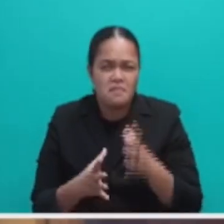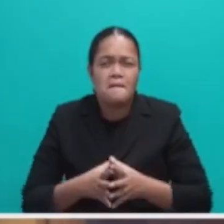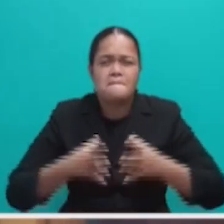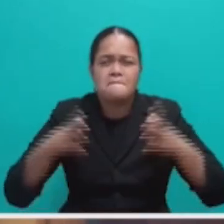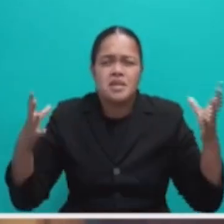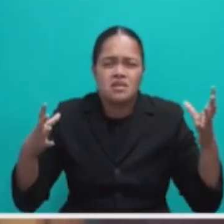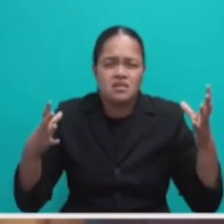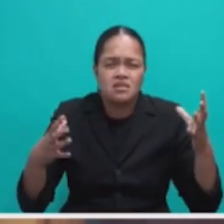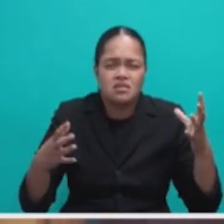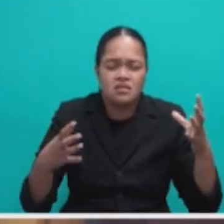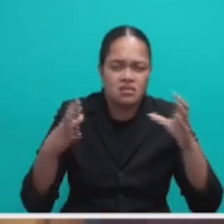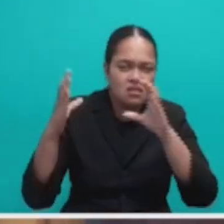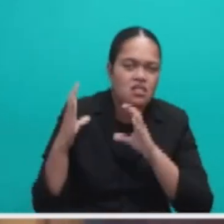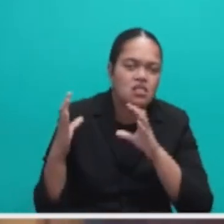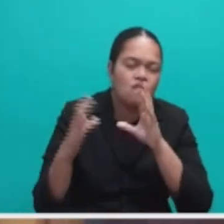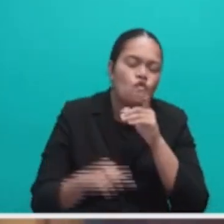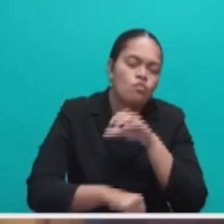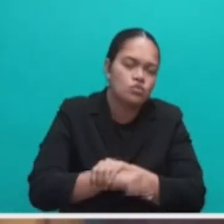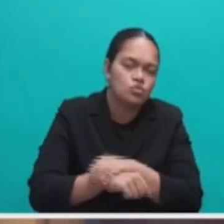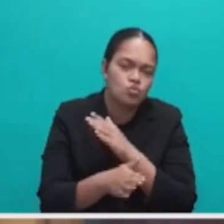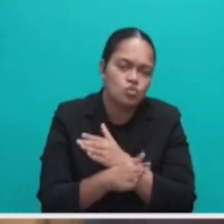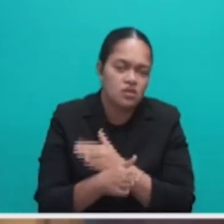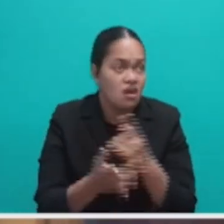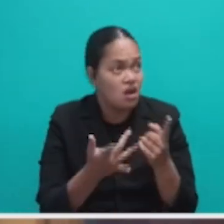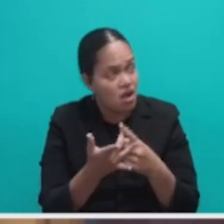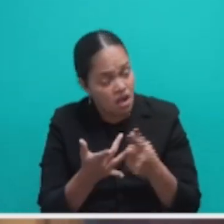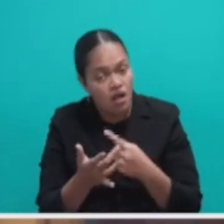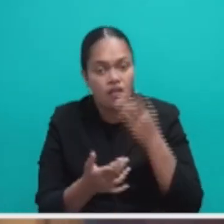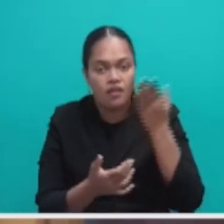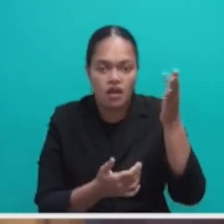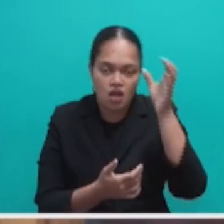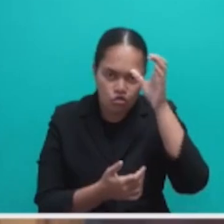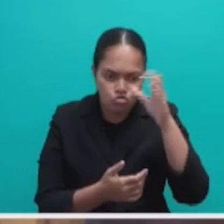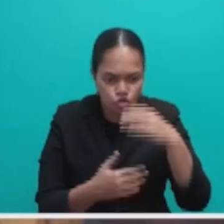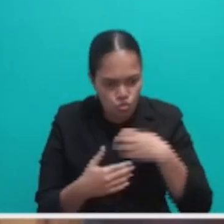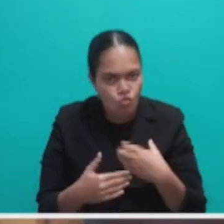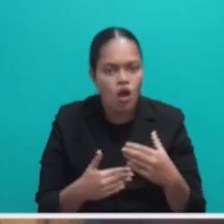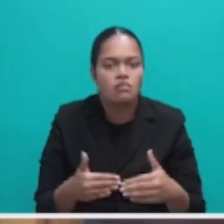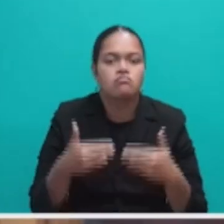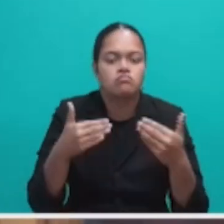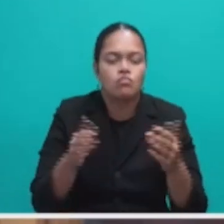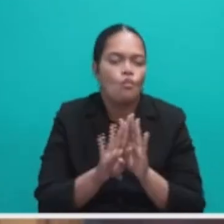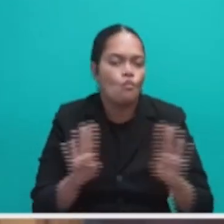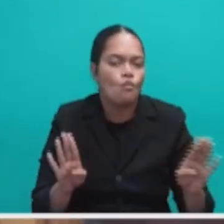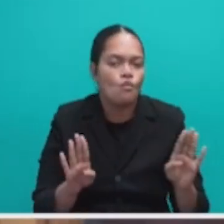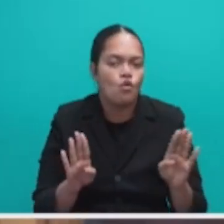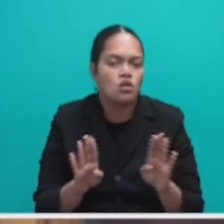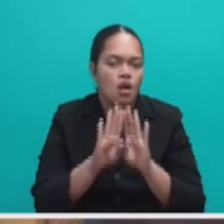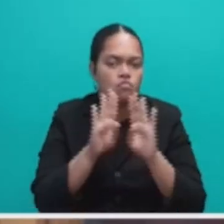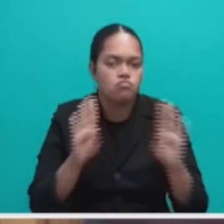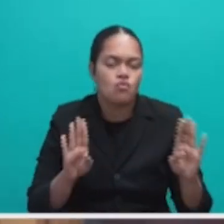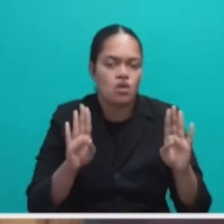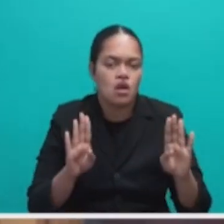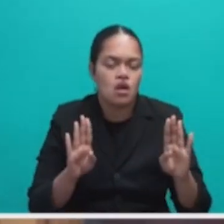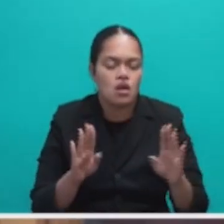of the police force enforcement work. Other countries have taken a step further to set up border force to tackle contraband